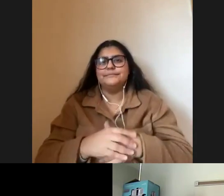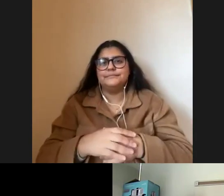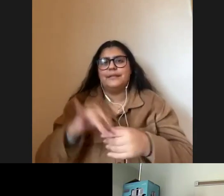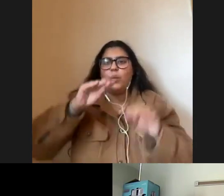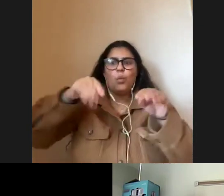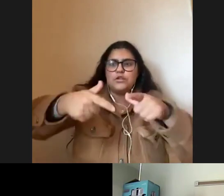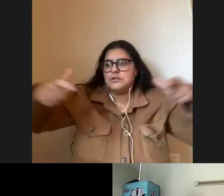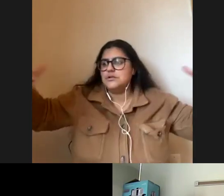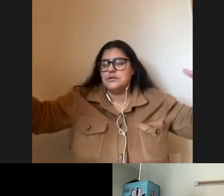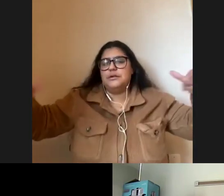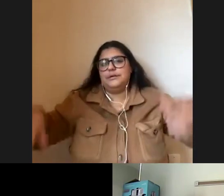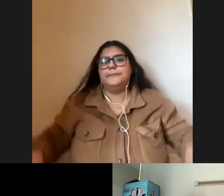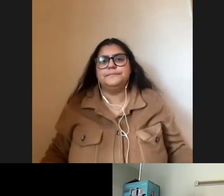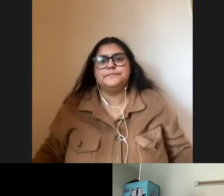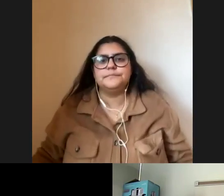sure.